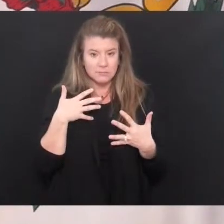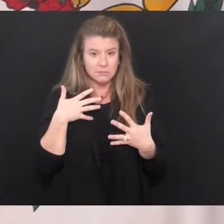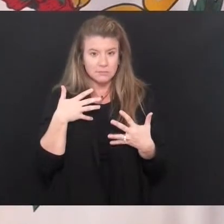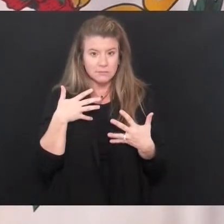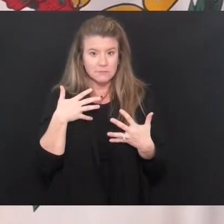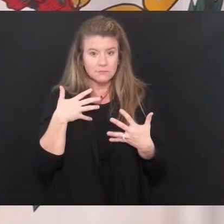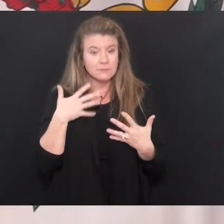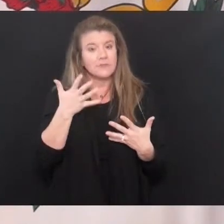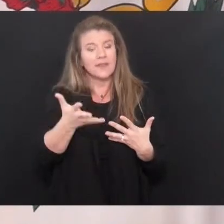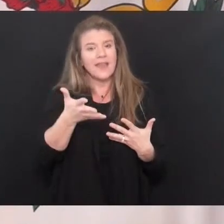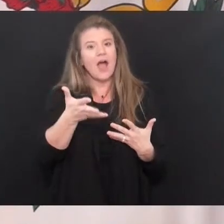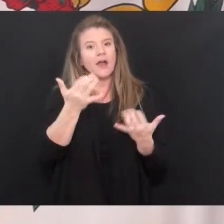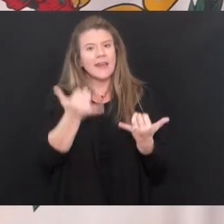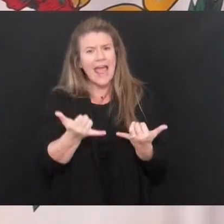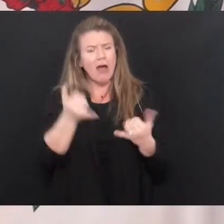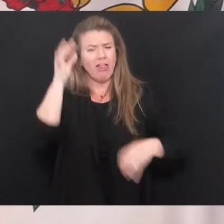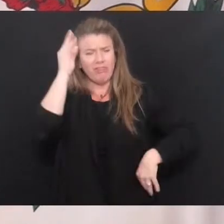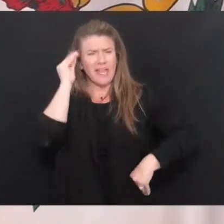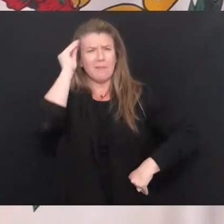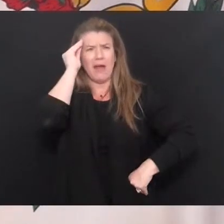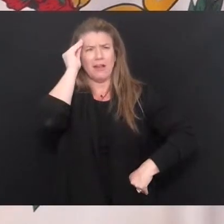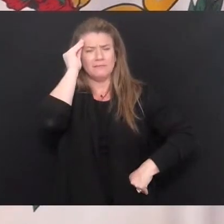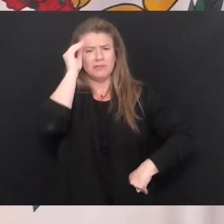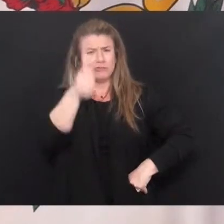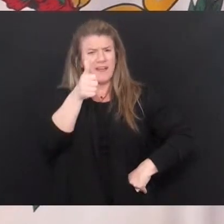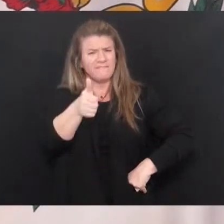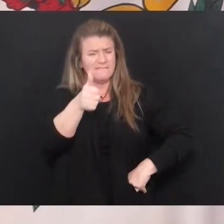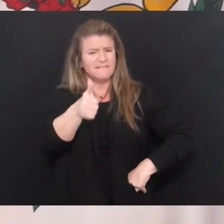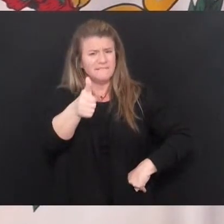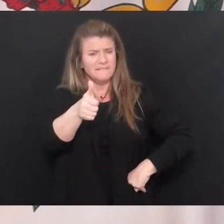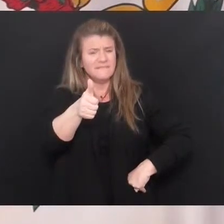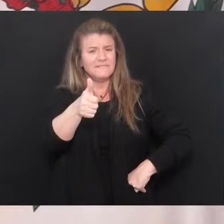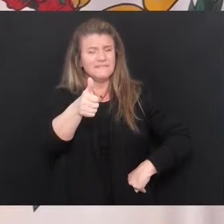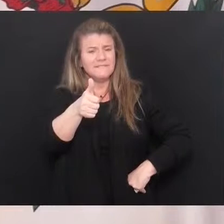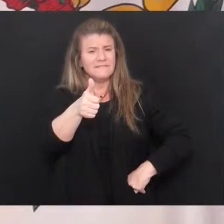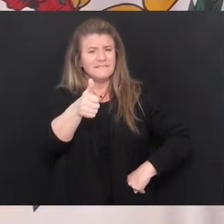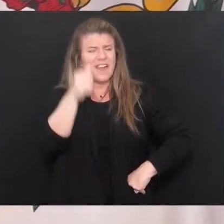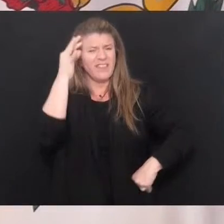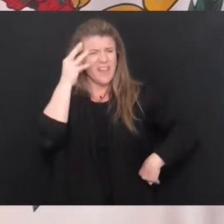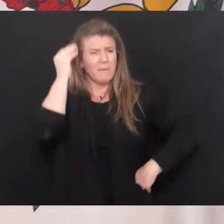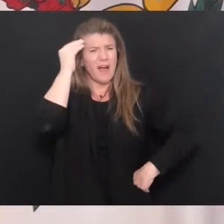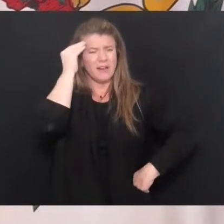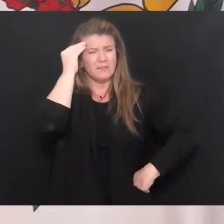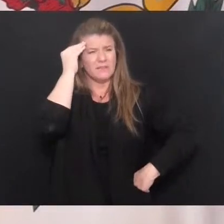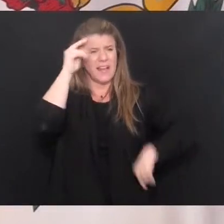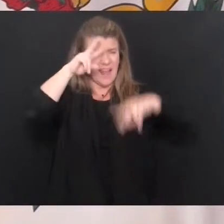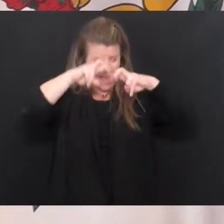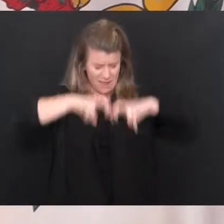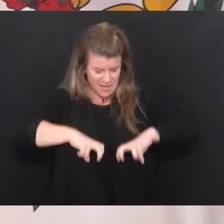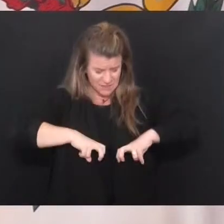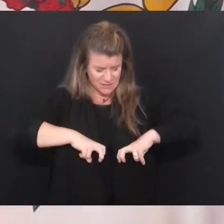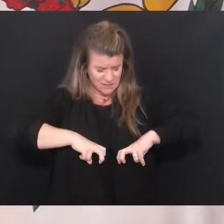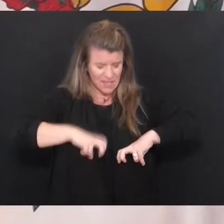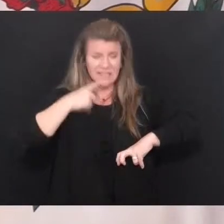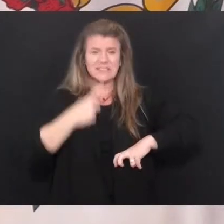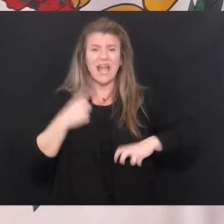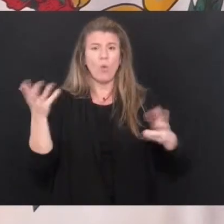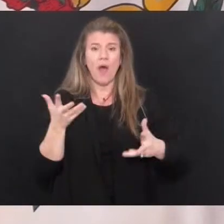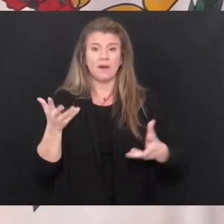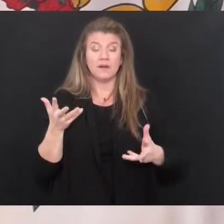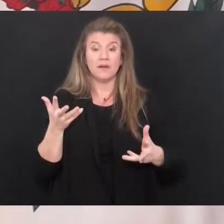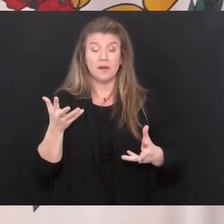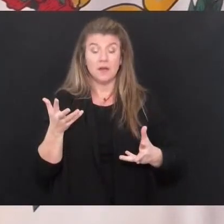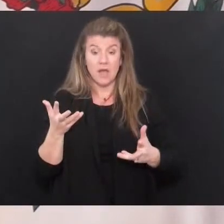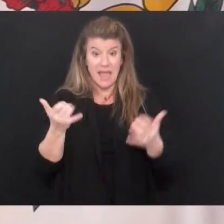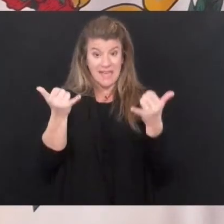Now you've got to ask yourself, and you've got to ask yourself just this question. Today,